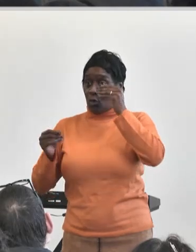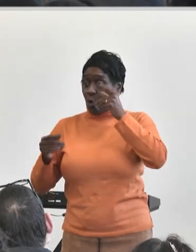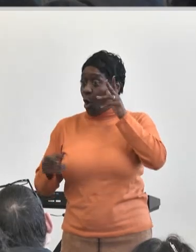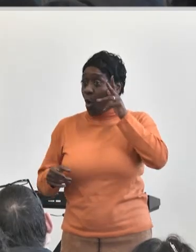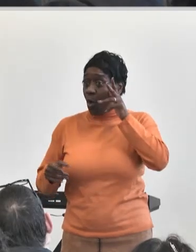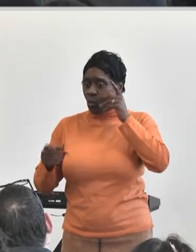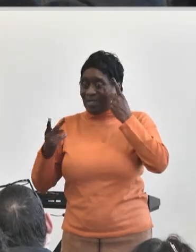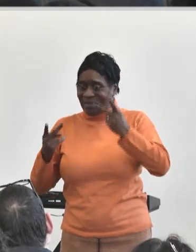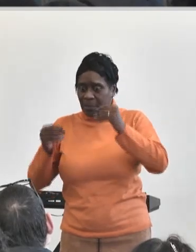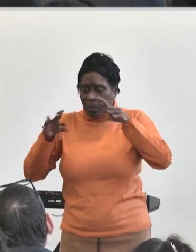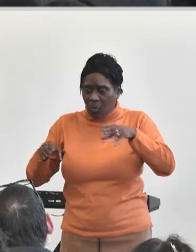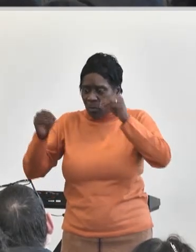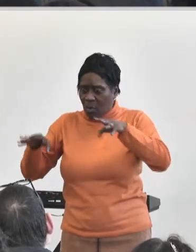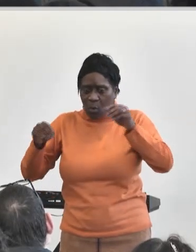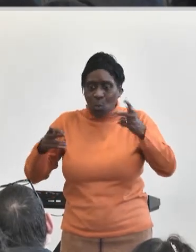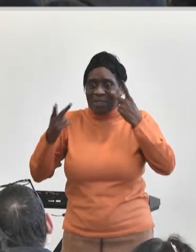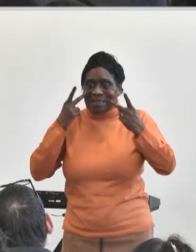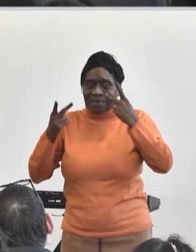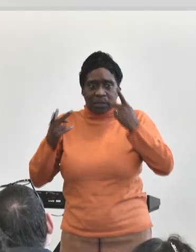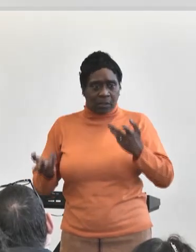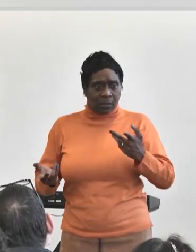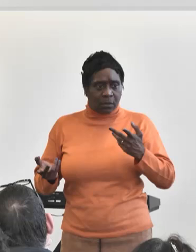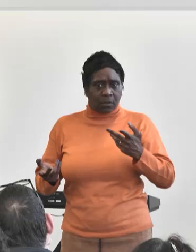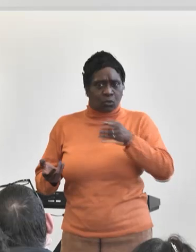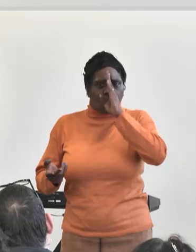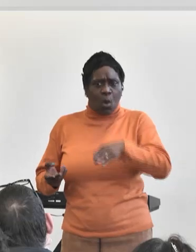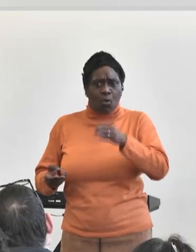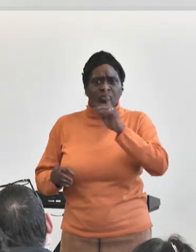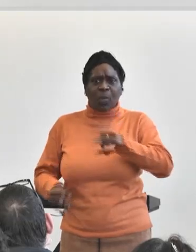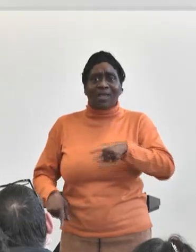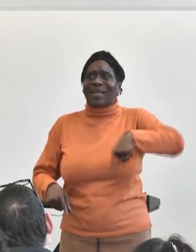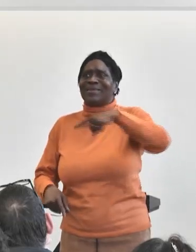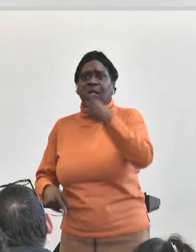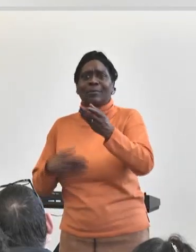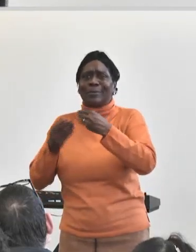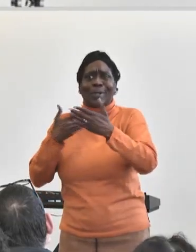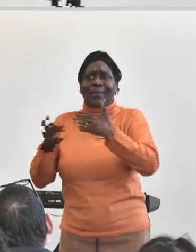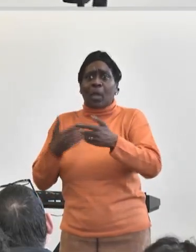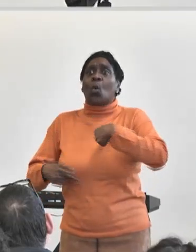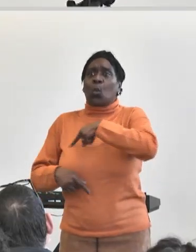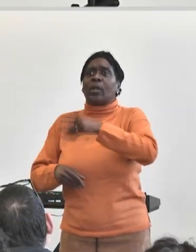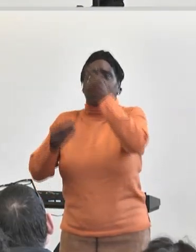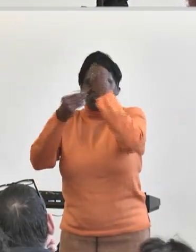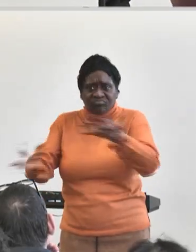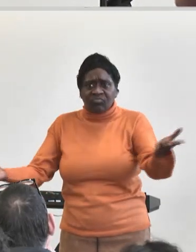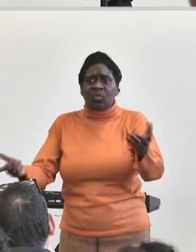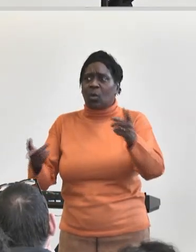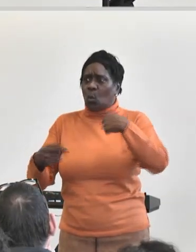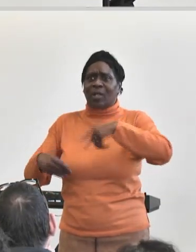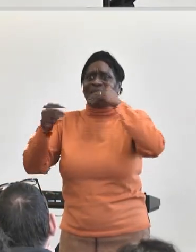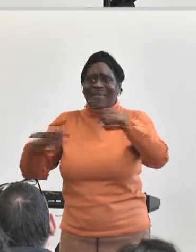no podemos dejar de decir lo que hemos visto y oído. And so it was a bold response. Es una respuesta fuerte. My prayer is that we never